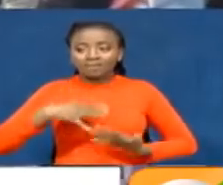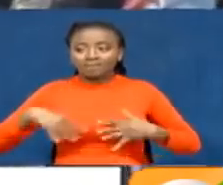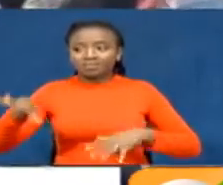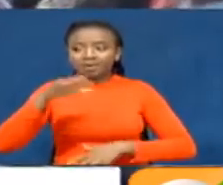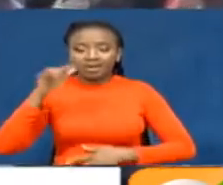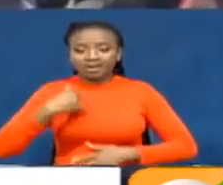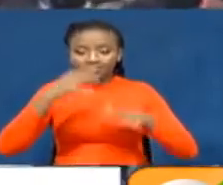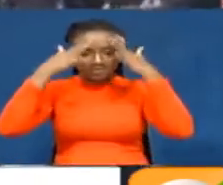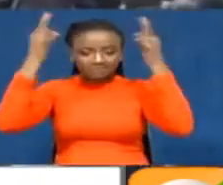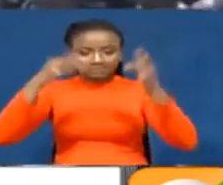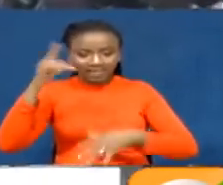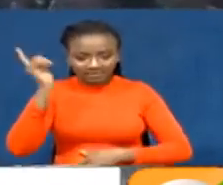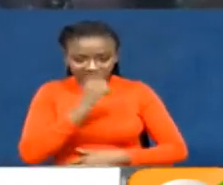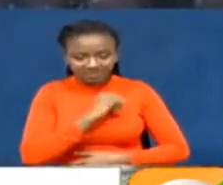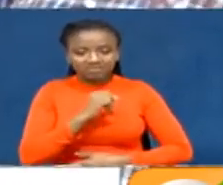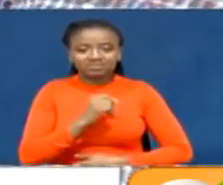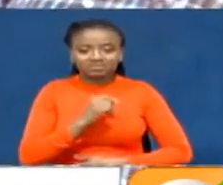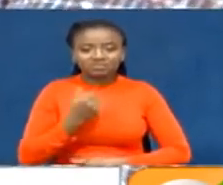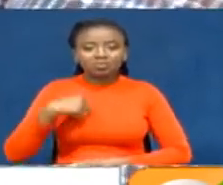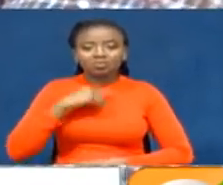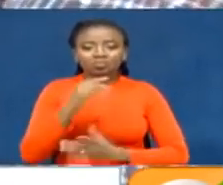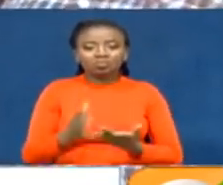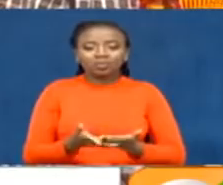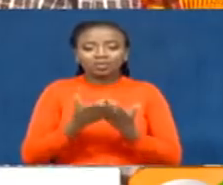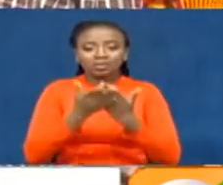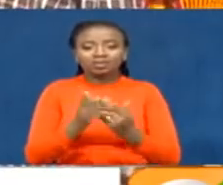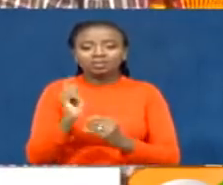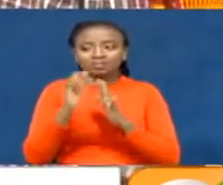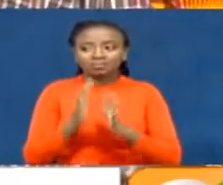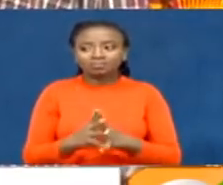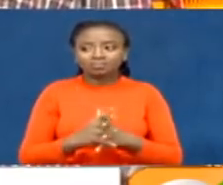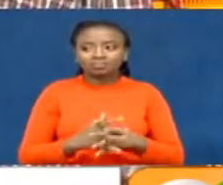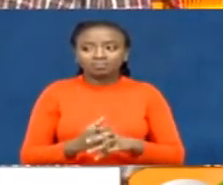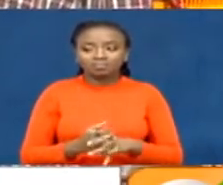wakati wa Mandela. Nani Mandela wa Kenya? Mama